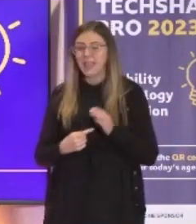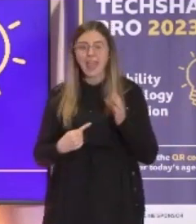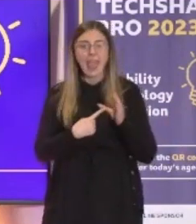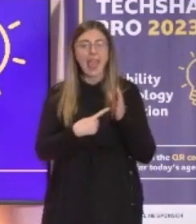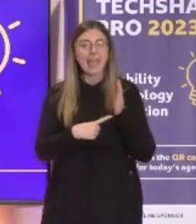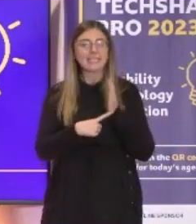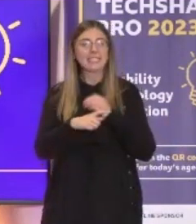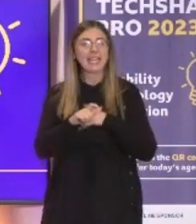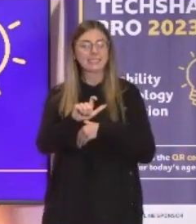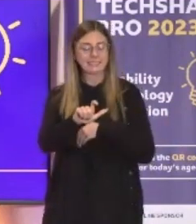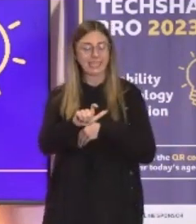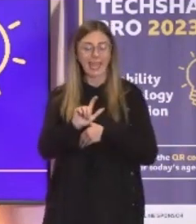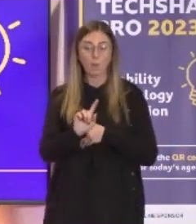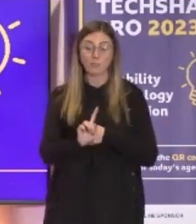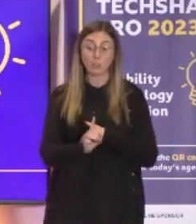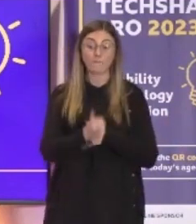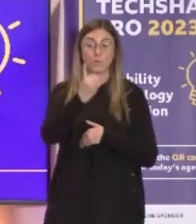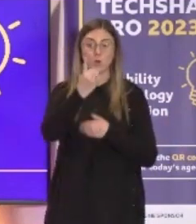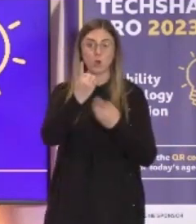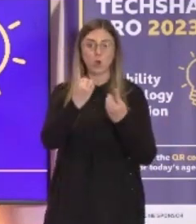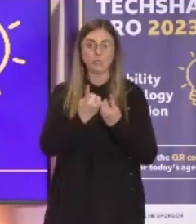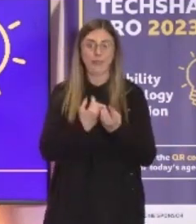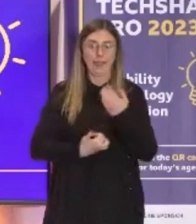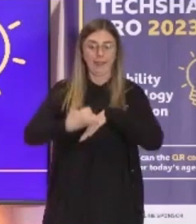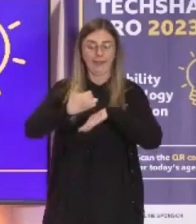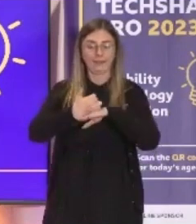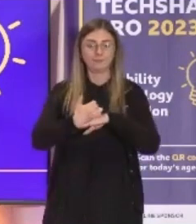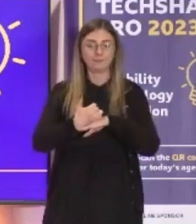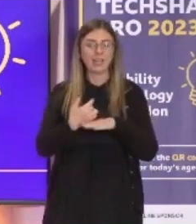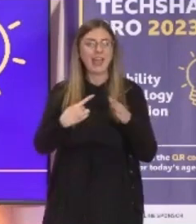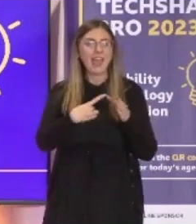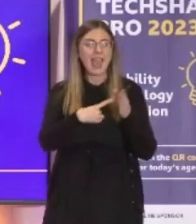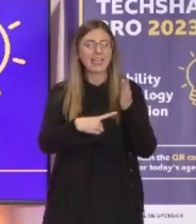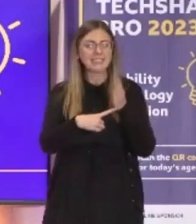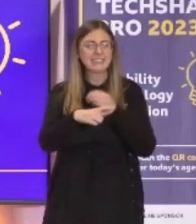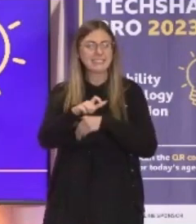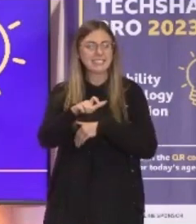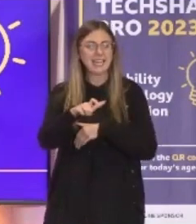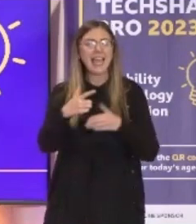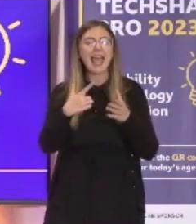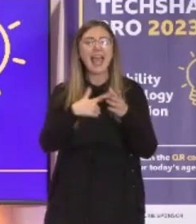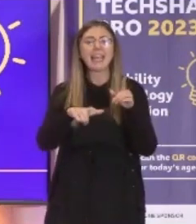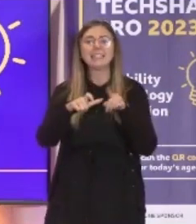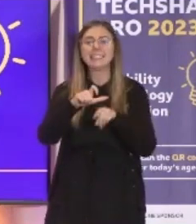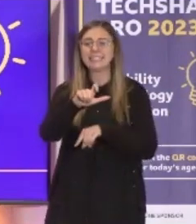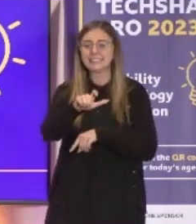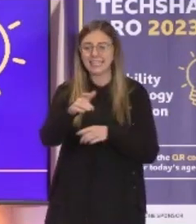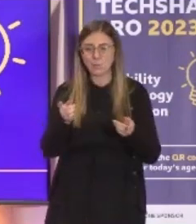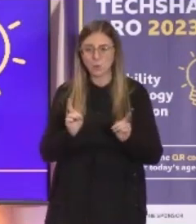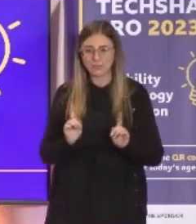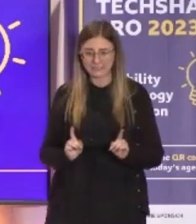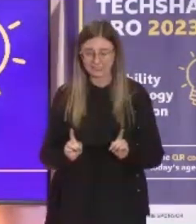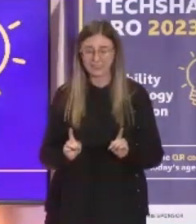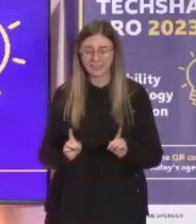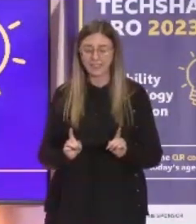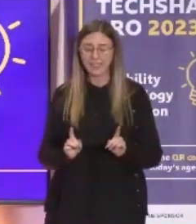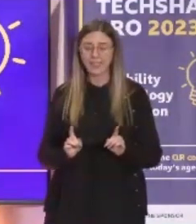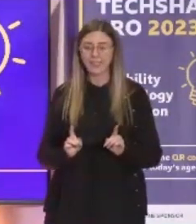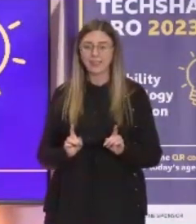from scratch when coming here. And what the ADC is, it's a